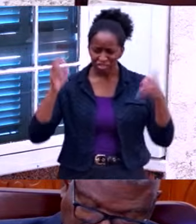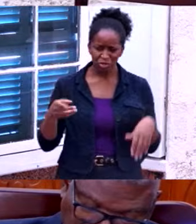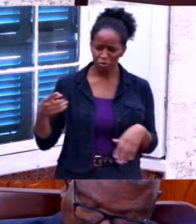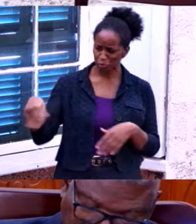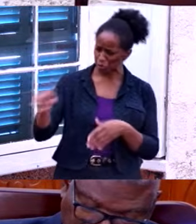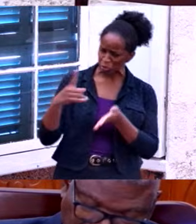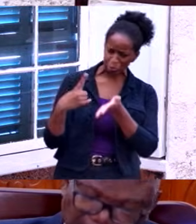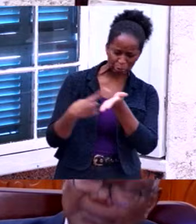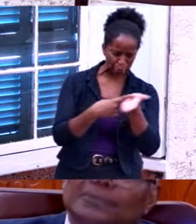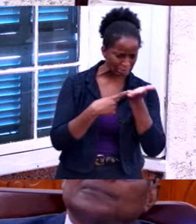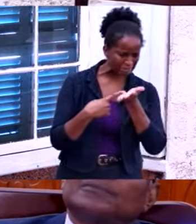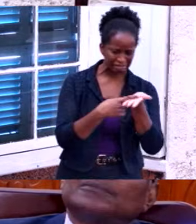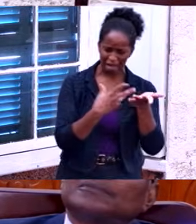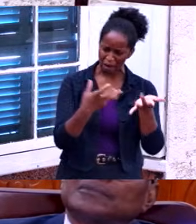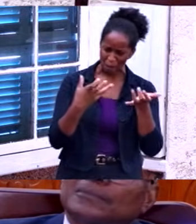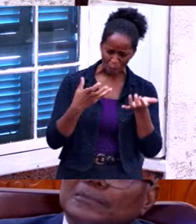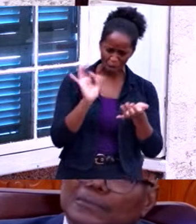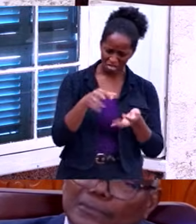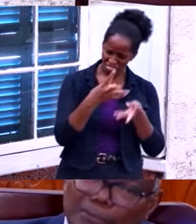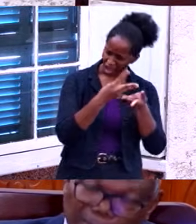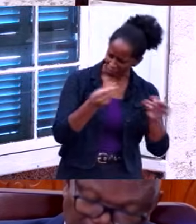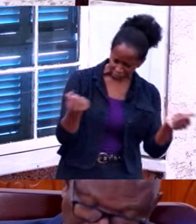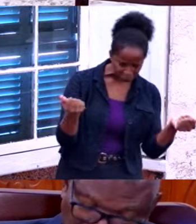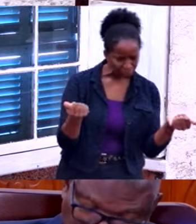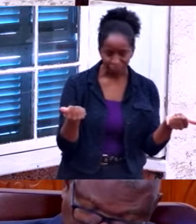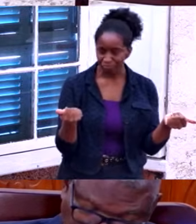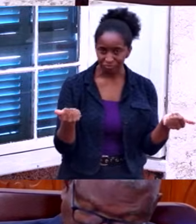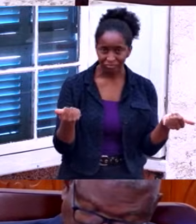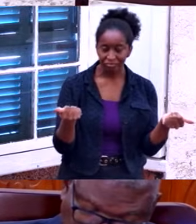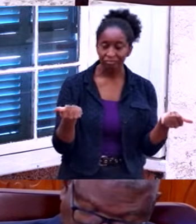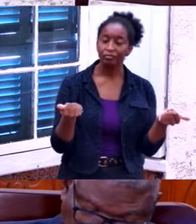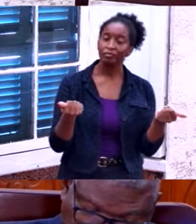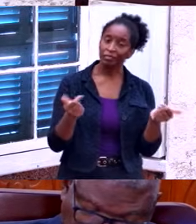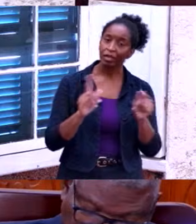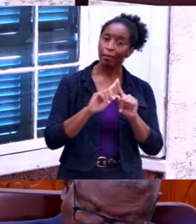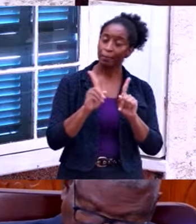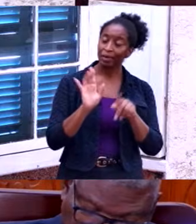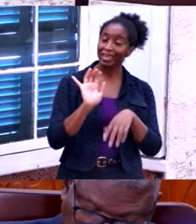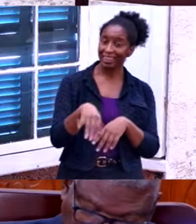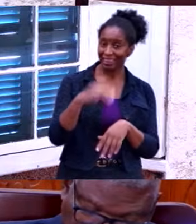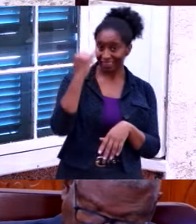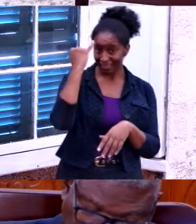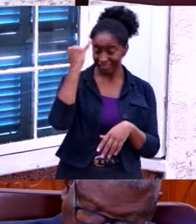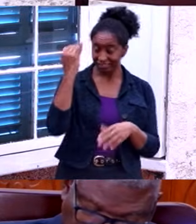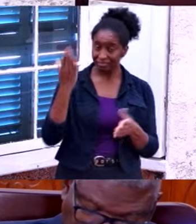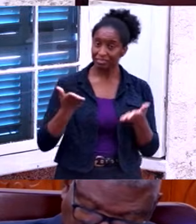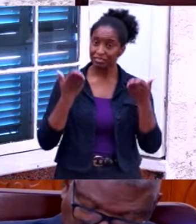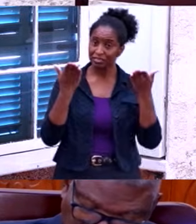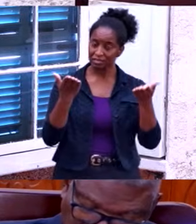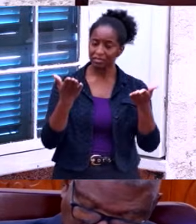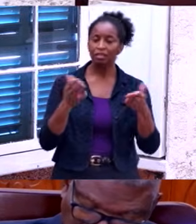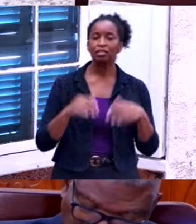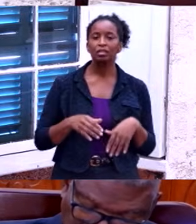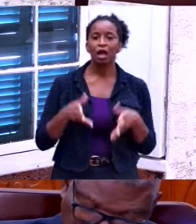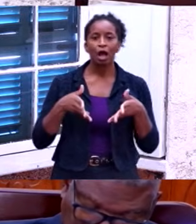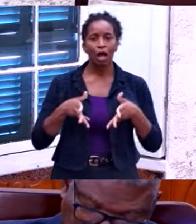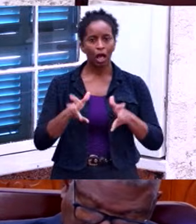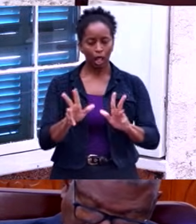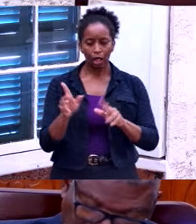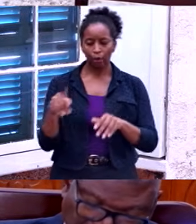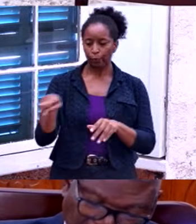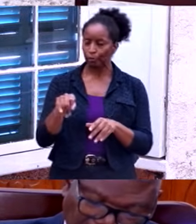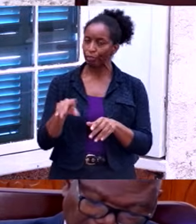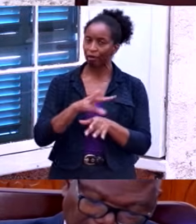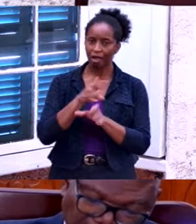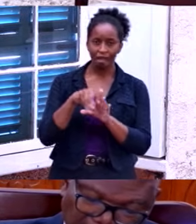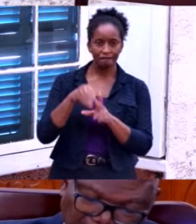the opportunity to bring issues as a parliamentary representative, even if you are in the cabinet, before the House, on that